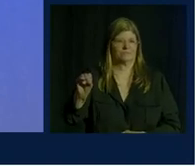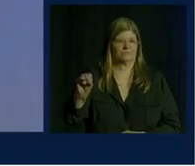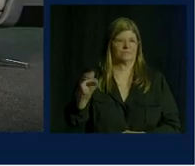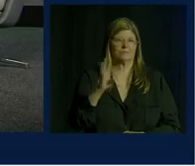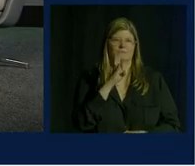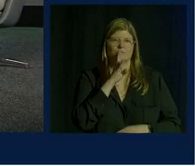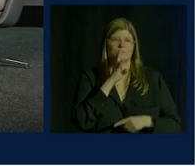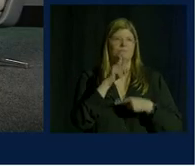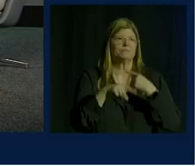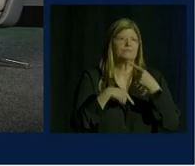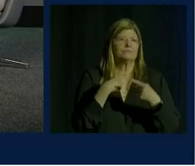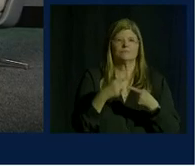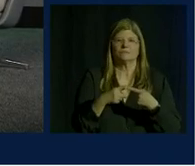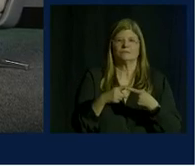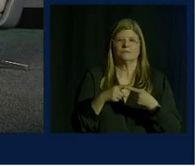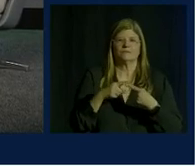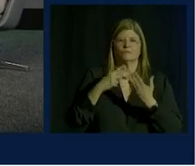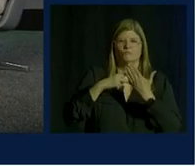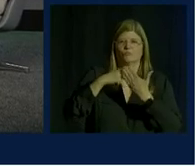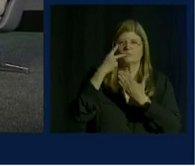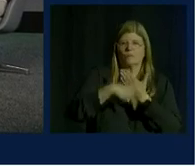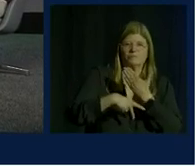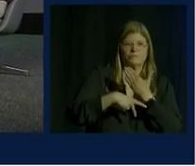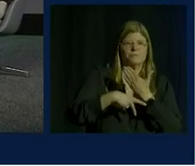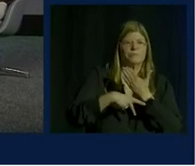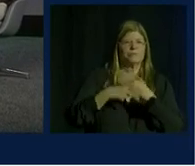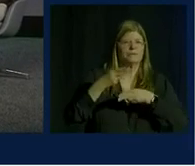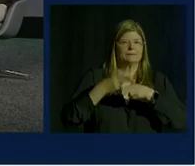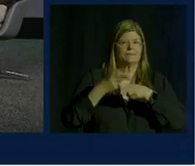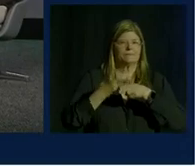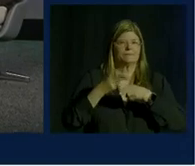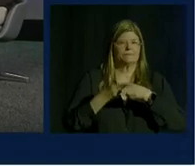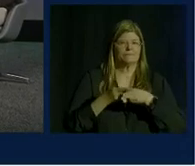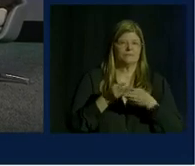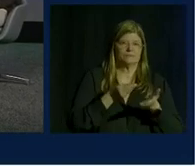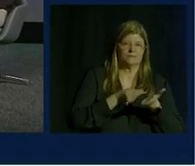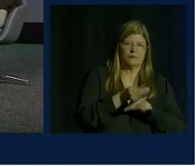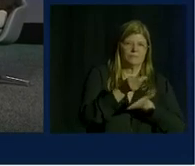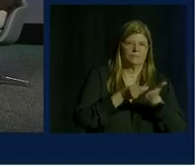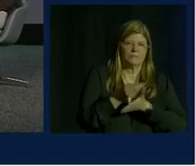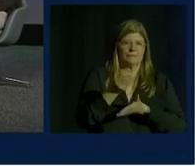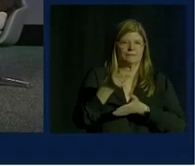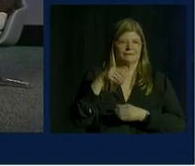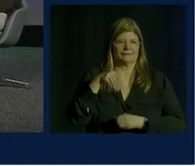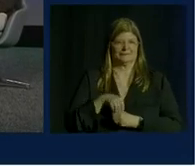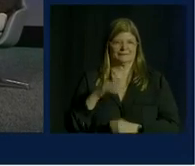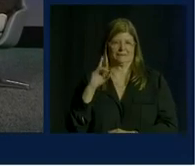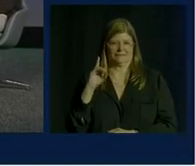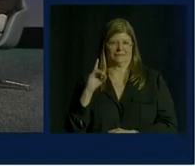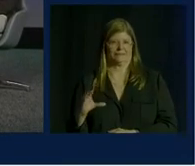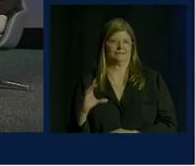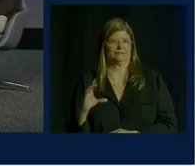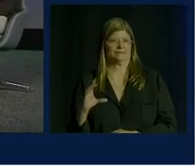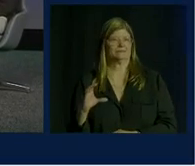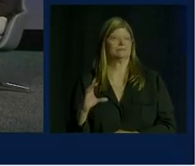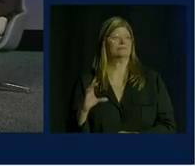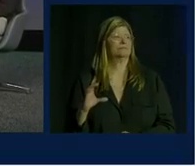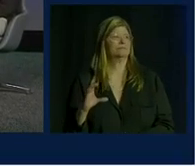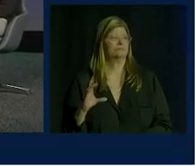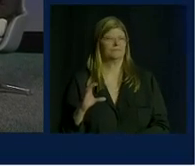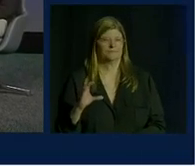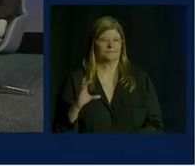introduced last year. It's called Shop in the District, the Shop in the District campaign. Mayor Bowser's administration felt it was very